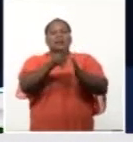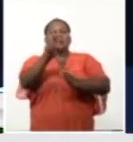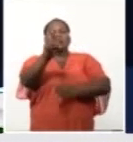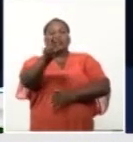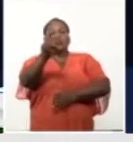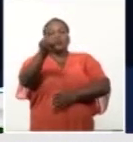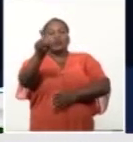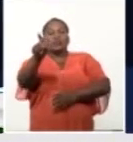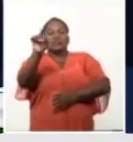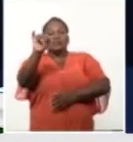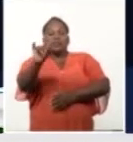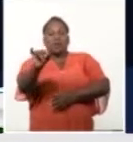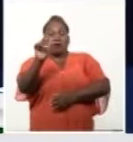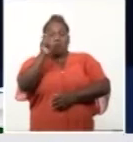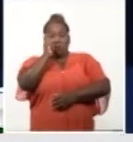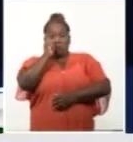totaling